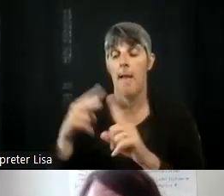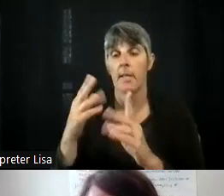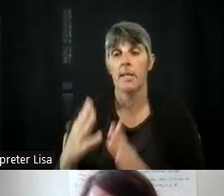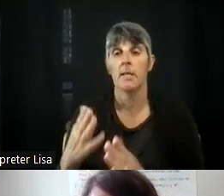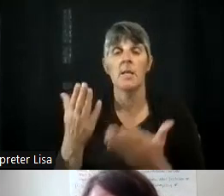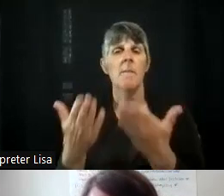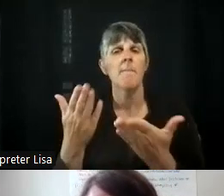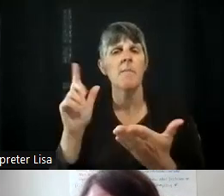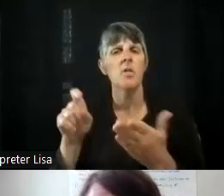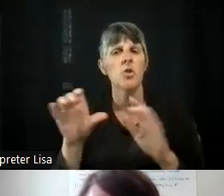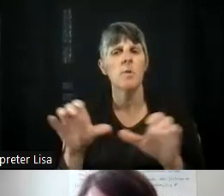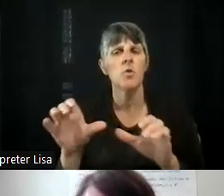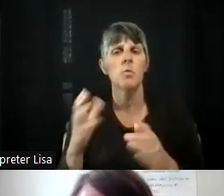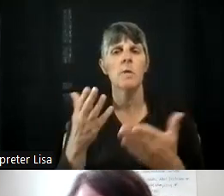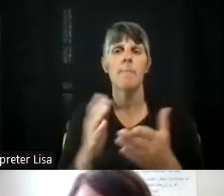maybe we should be doing,